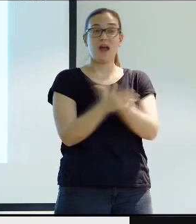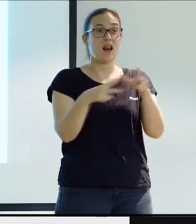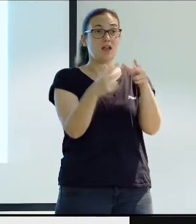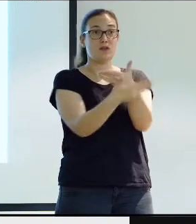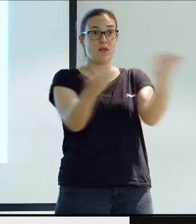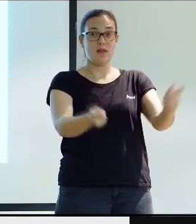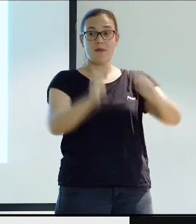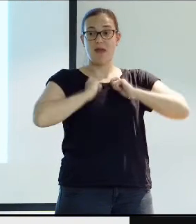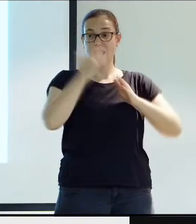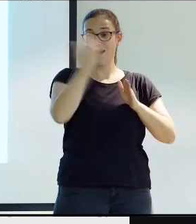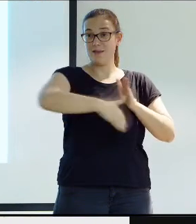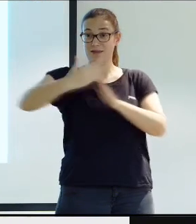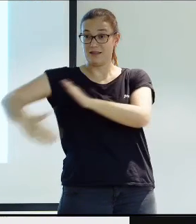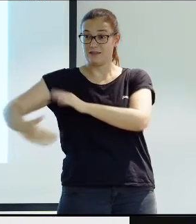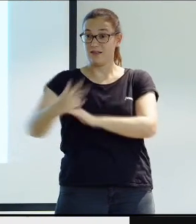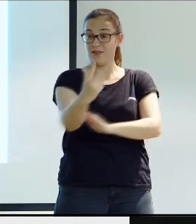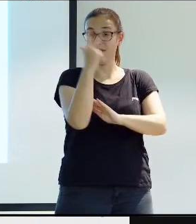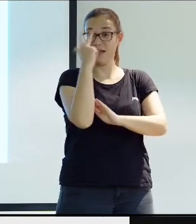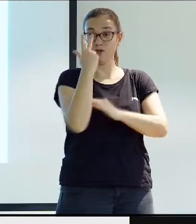the right to live